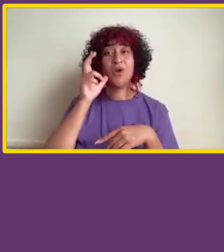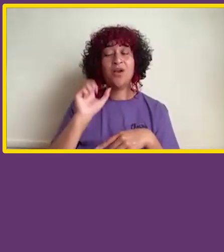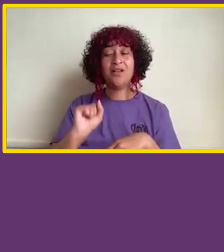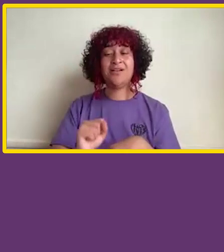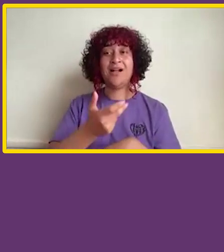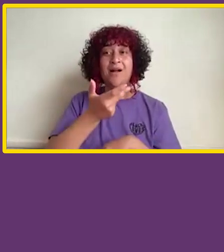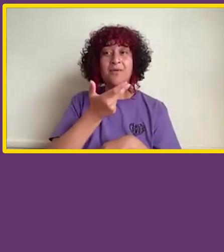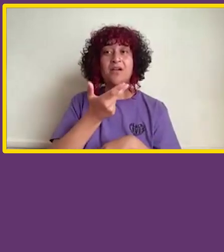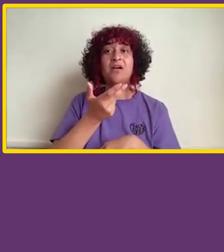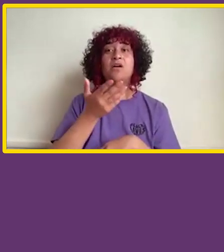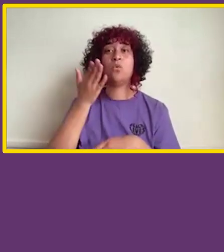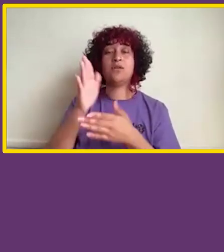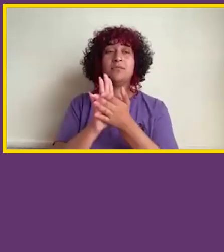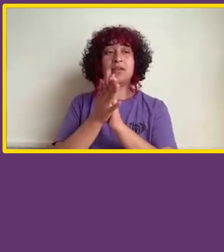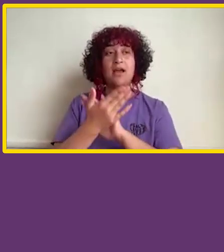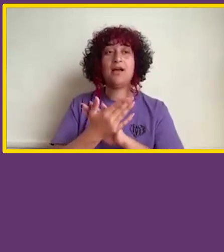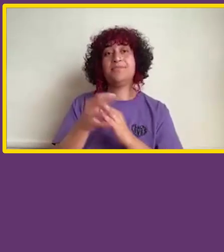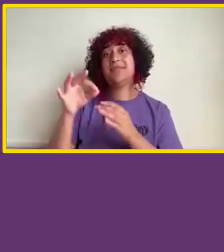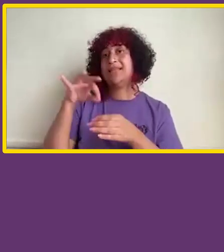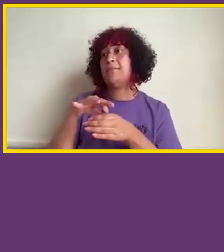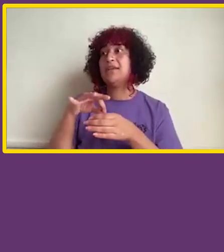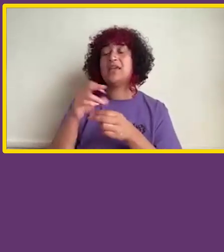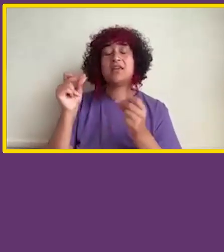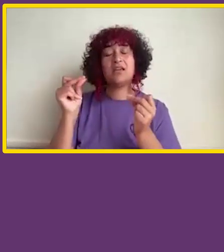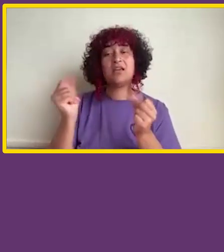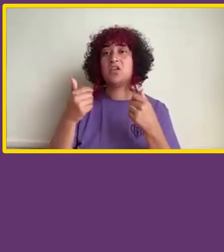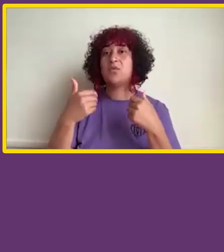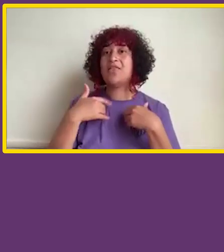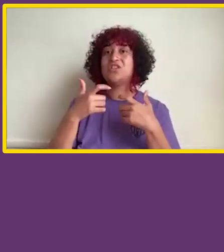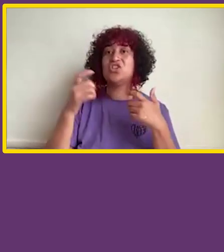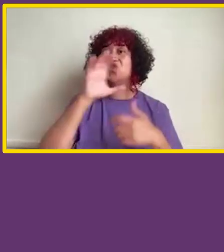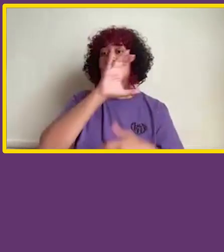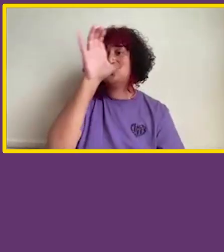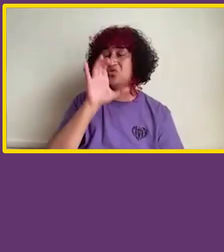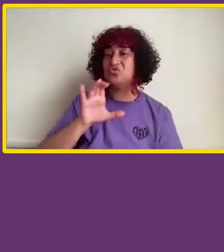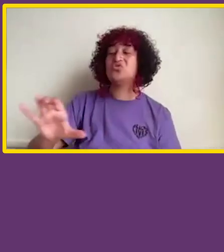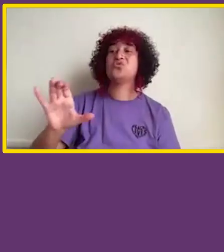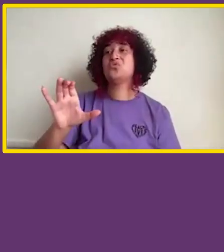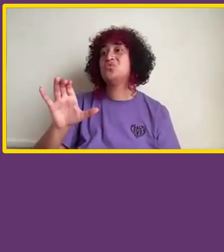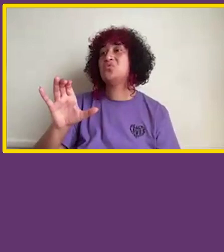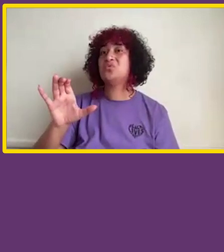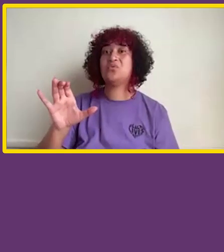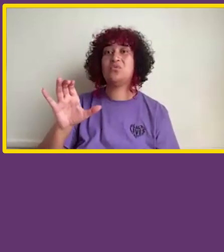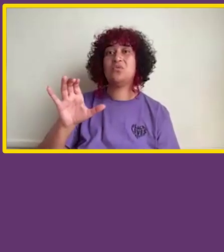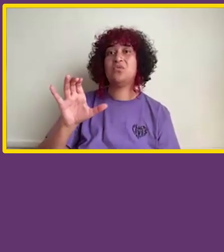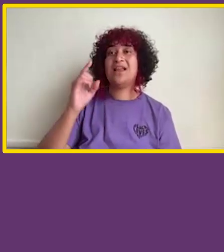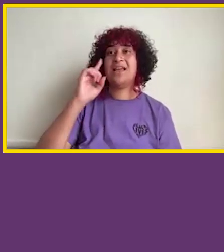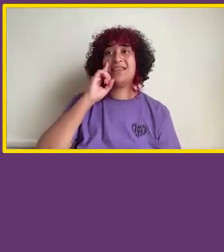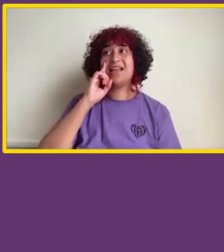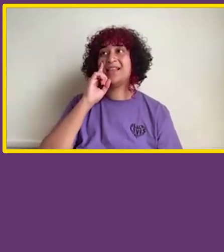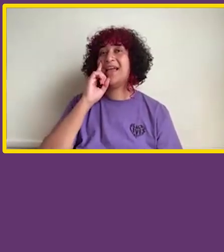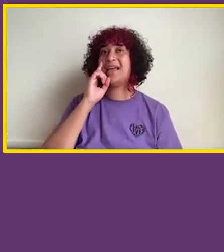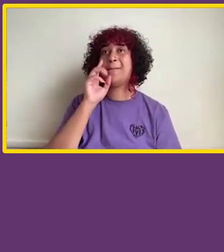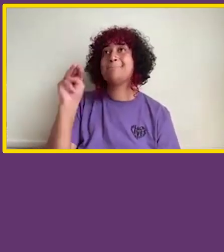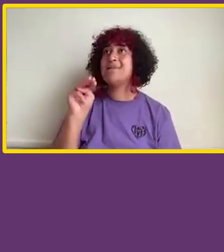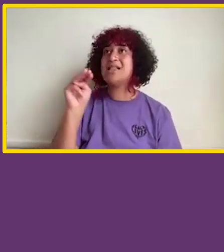going to be the presumptive nominee, immediately there was like this giant Zoom call, the millions of dollars raised, and I think it was like 3